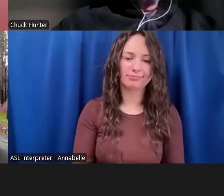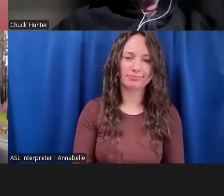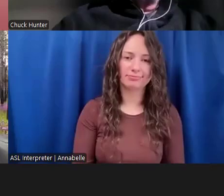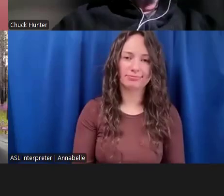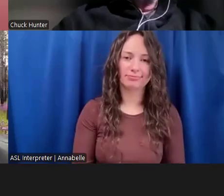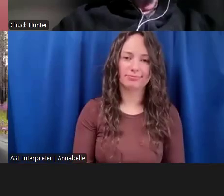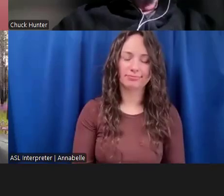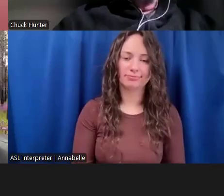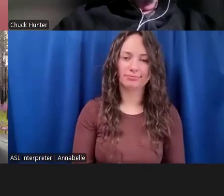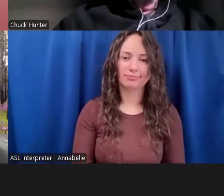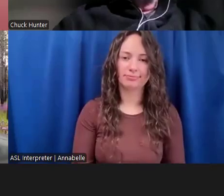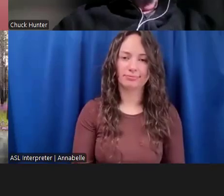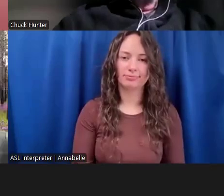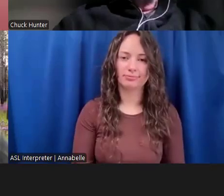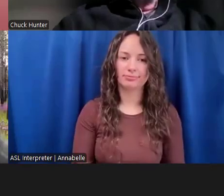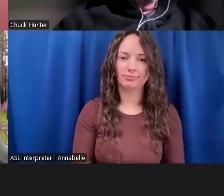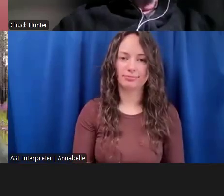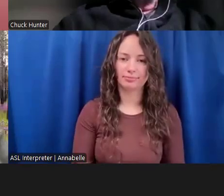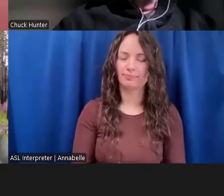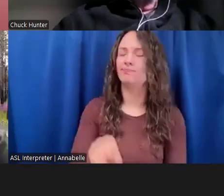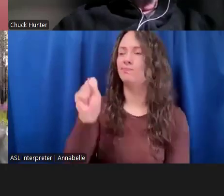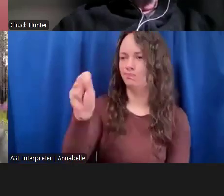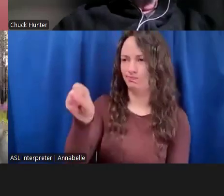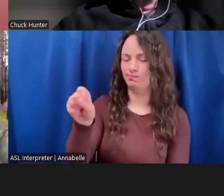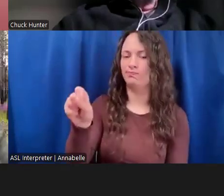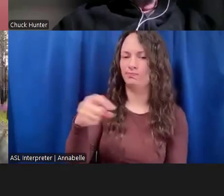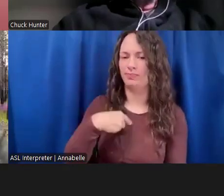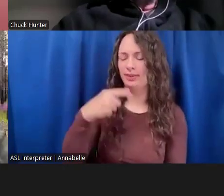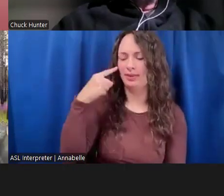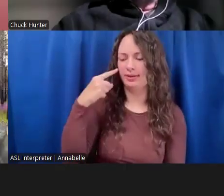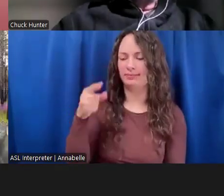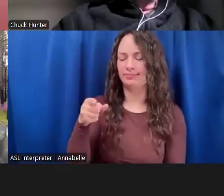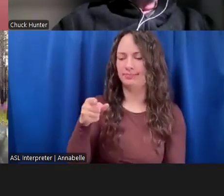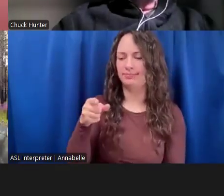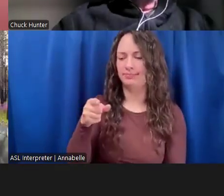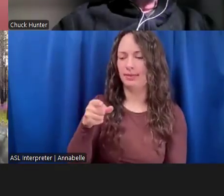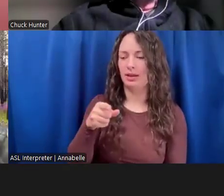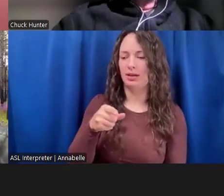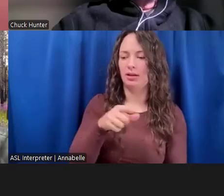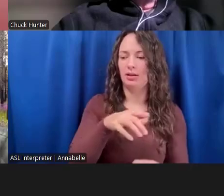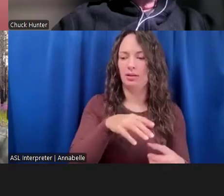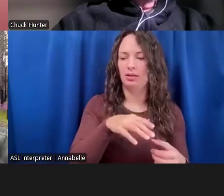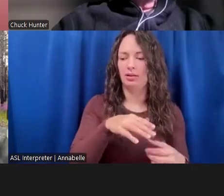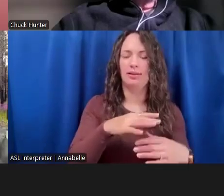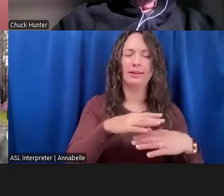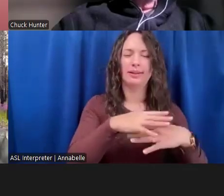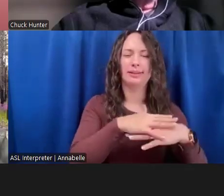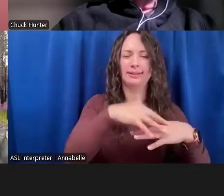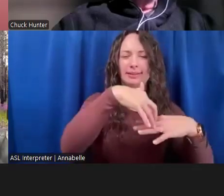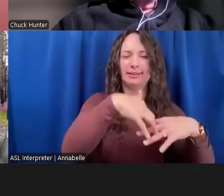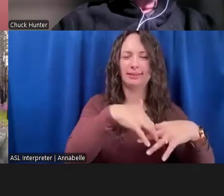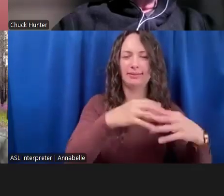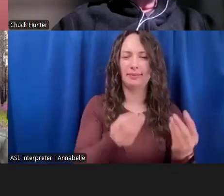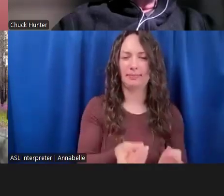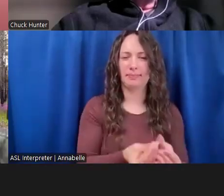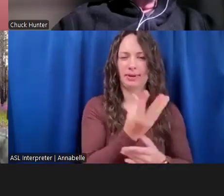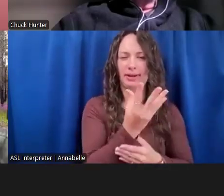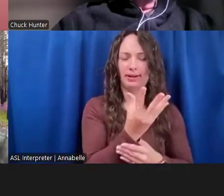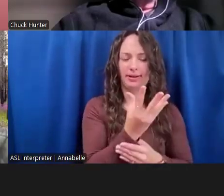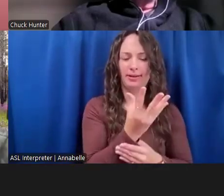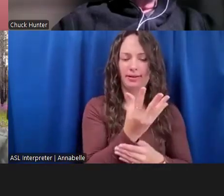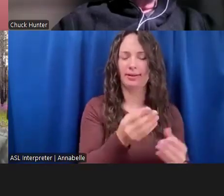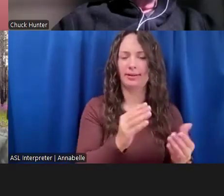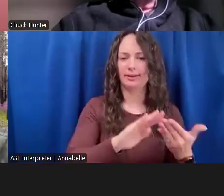Yeah, there's been huge movement though, I think in the native plant communities. And, again, those of us that have been more on like